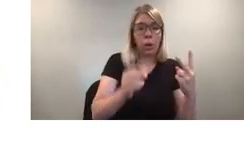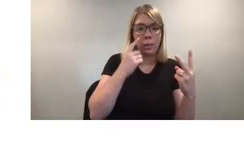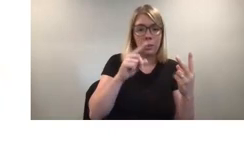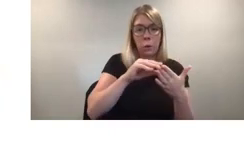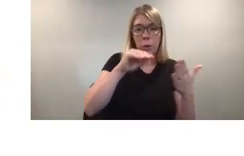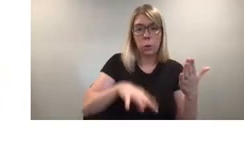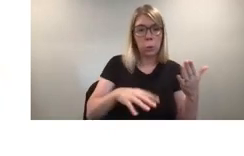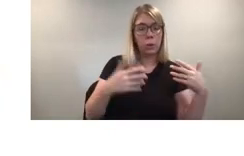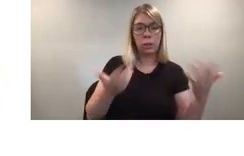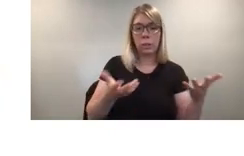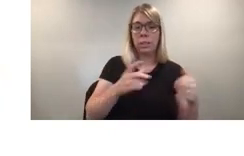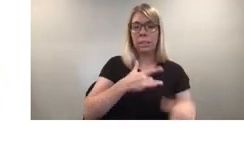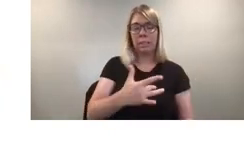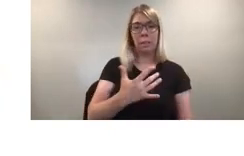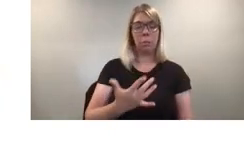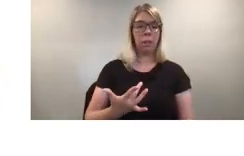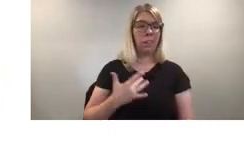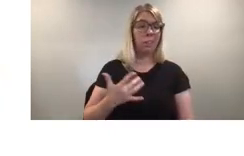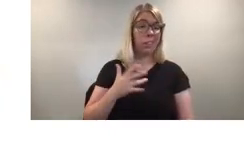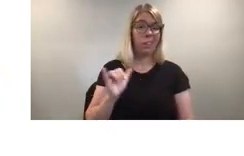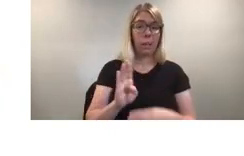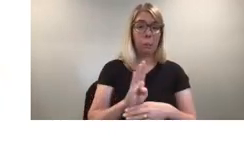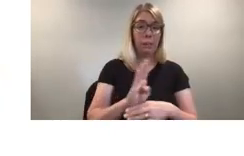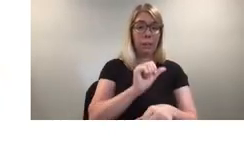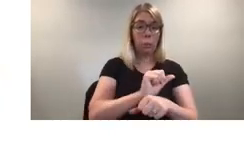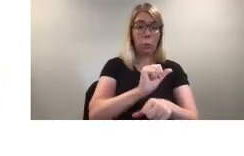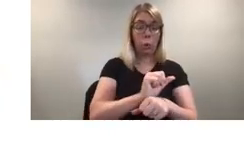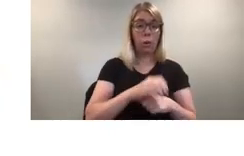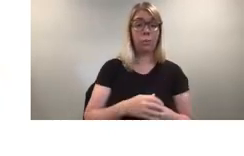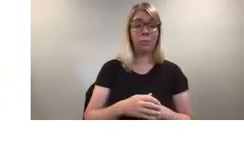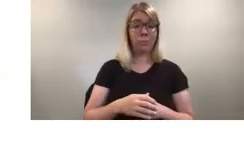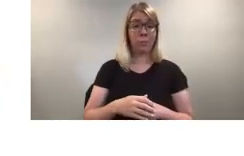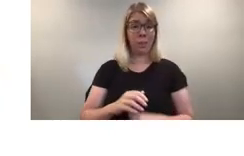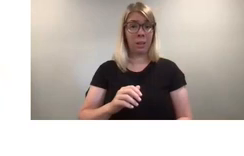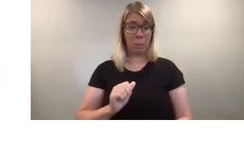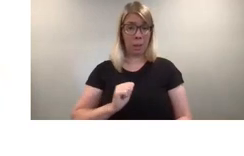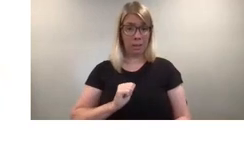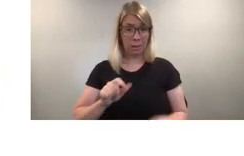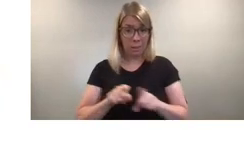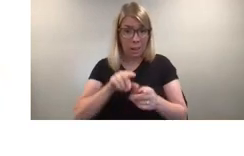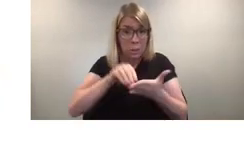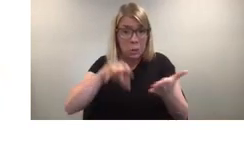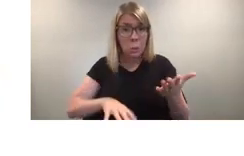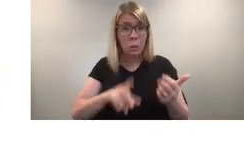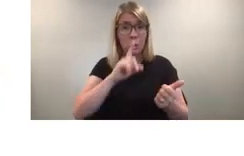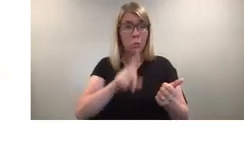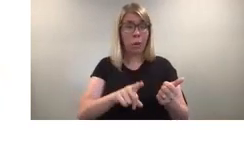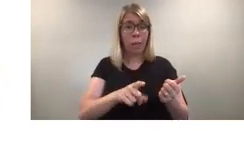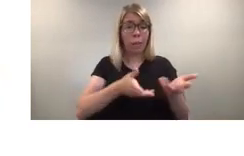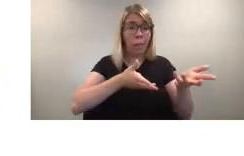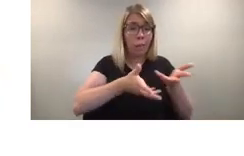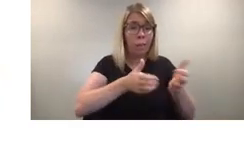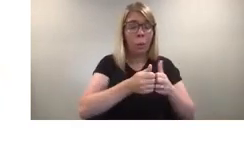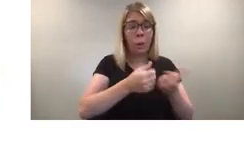posting, and it usually feels like busy work. I know when I was a student, I never was really engaged with these assignments, and I